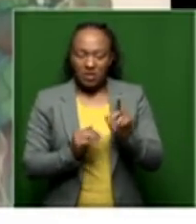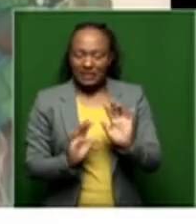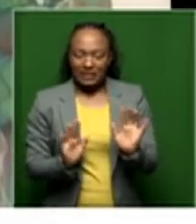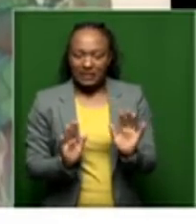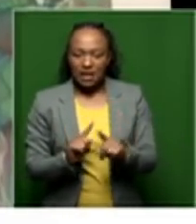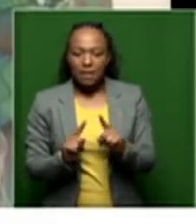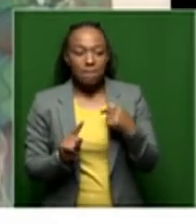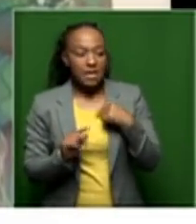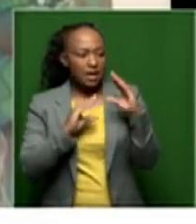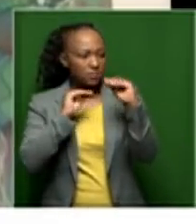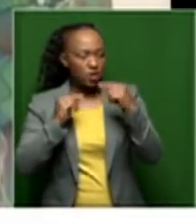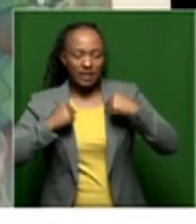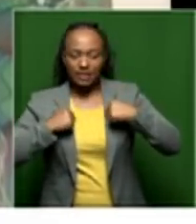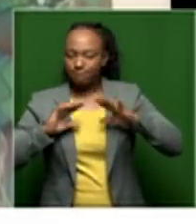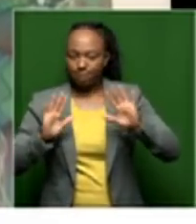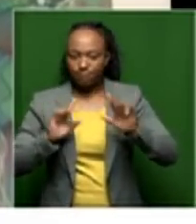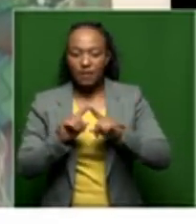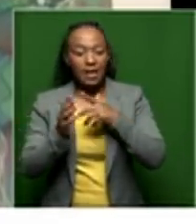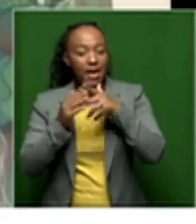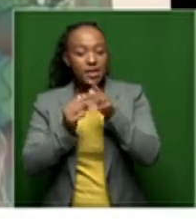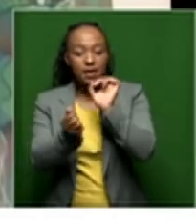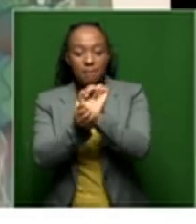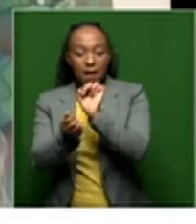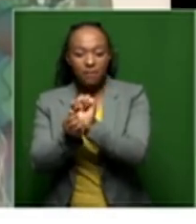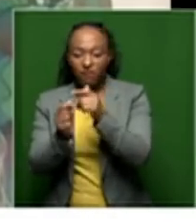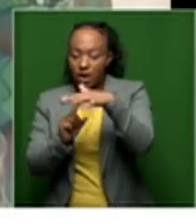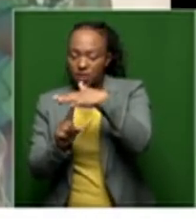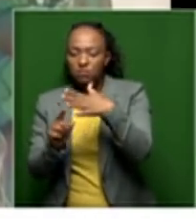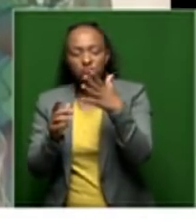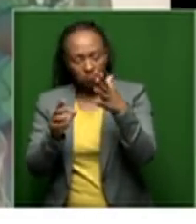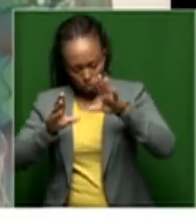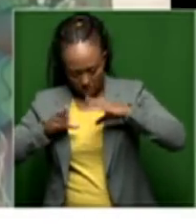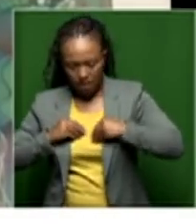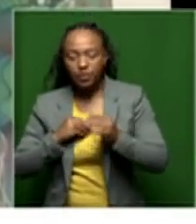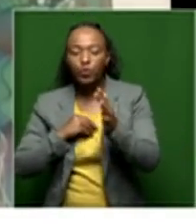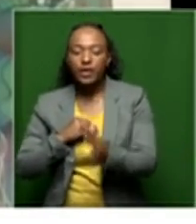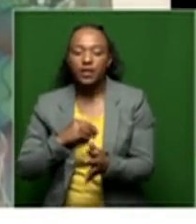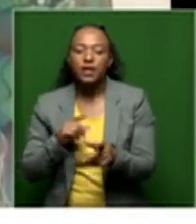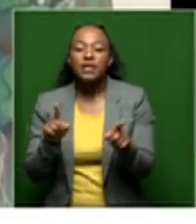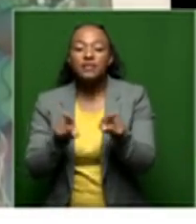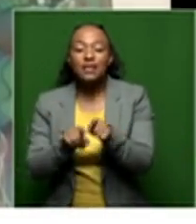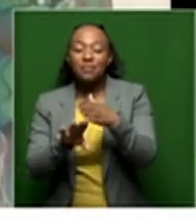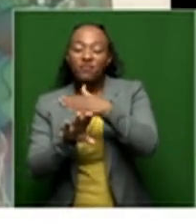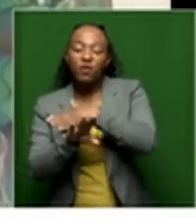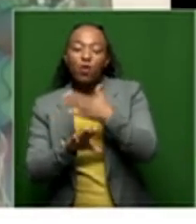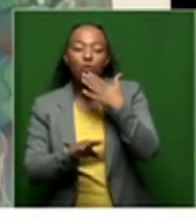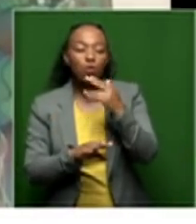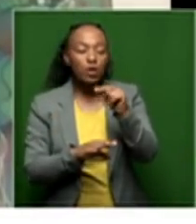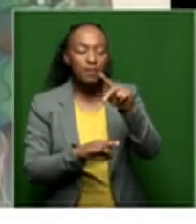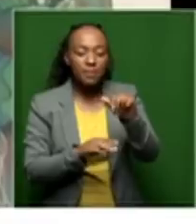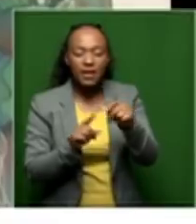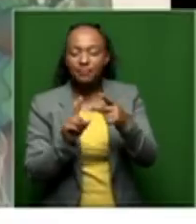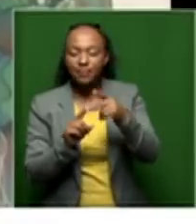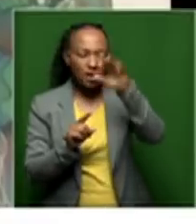not speculating, but any arrest under these circumstances will be welcome, and we have said to the law enforcement agencies,